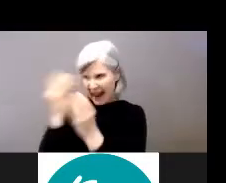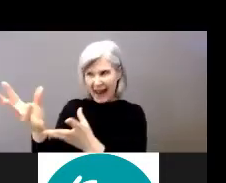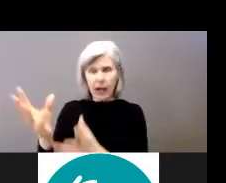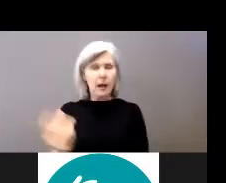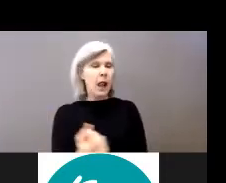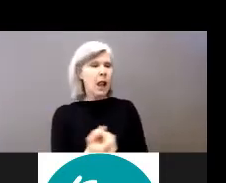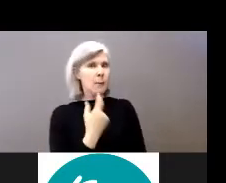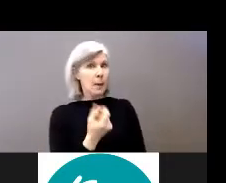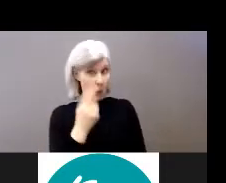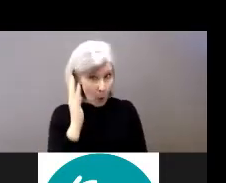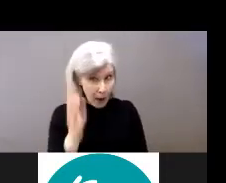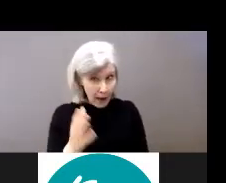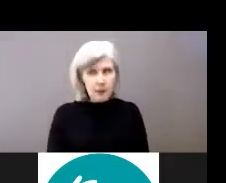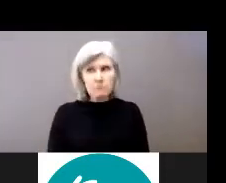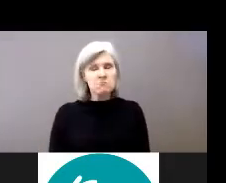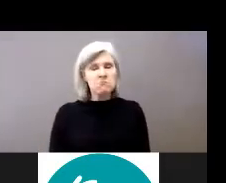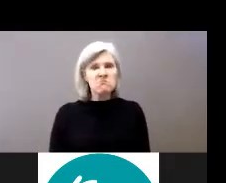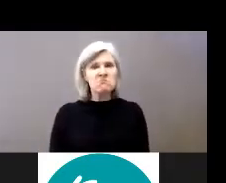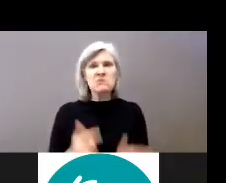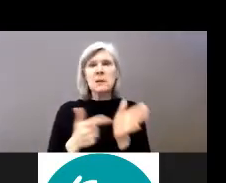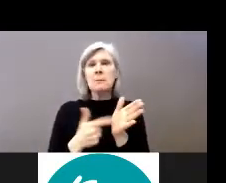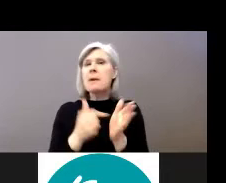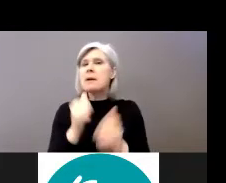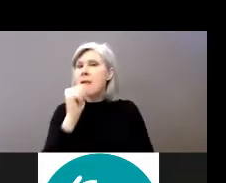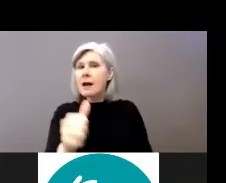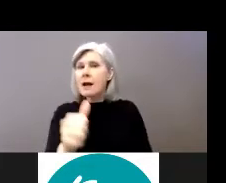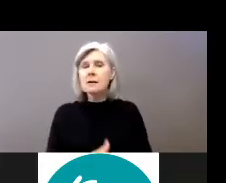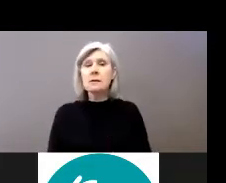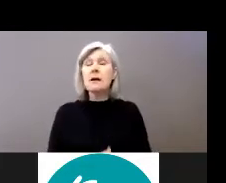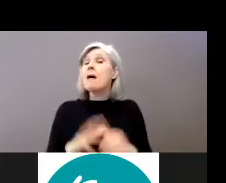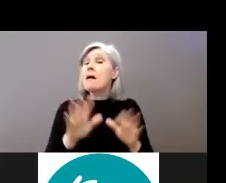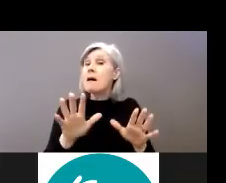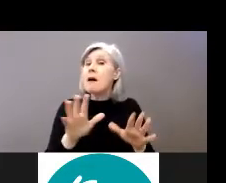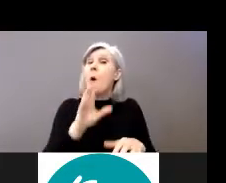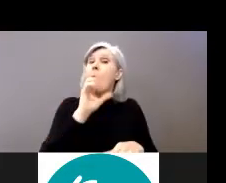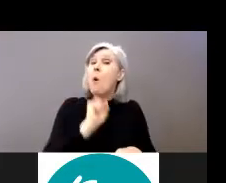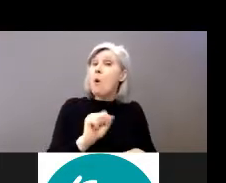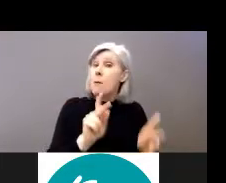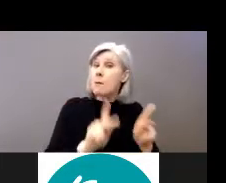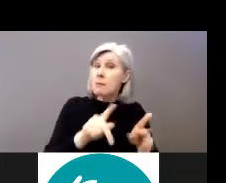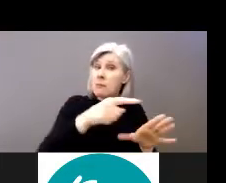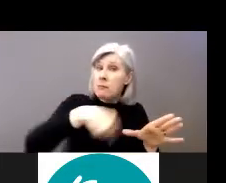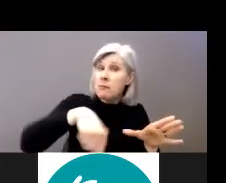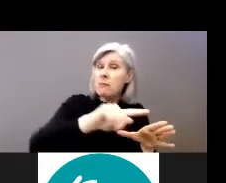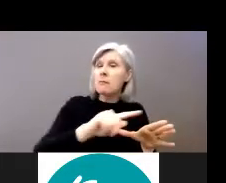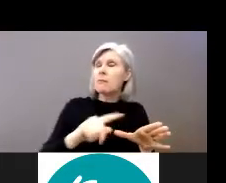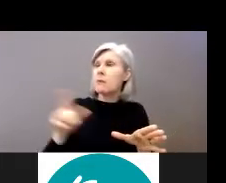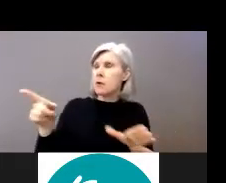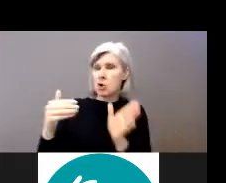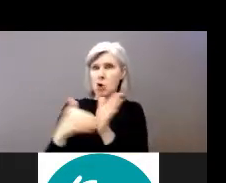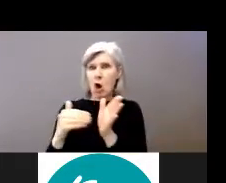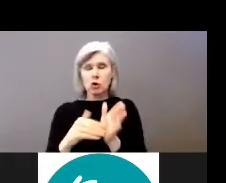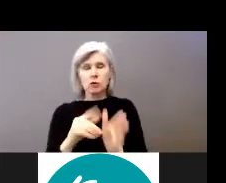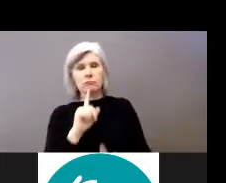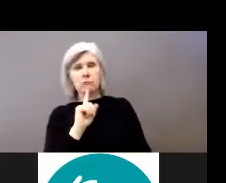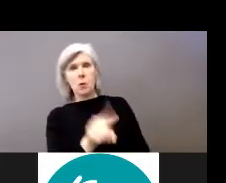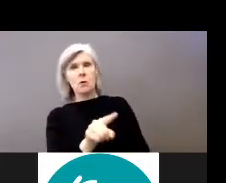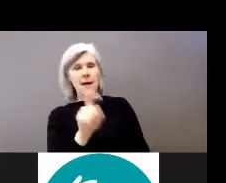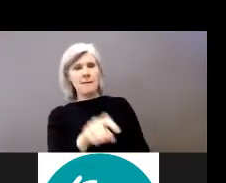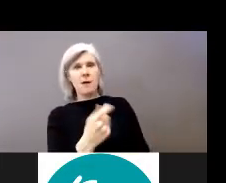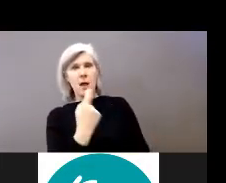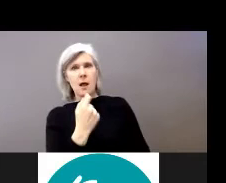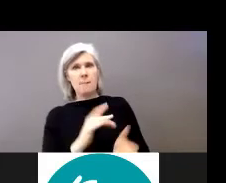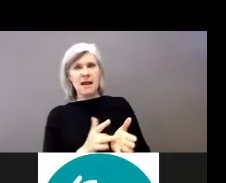your concentration is not good, and you forget. So all of these things come together to cause